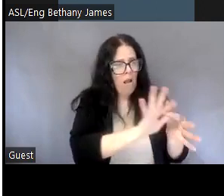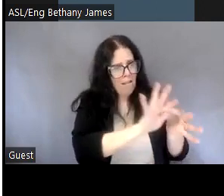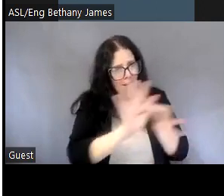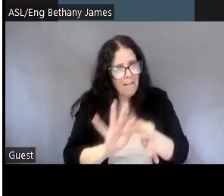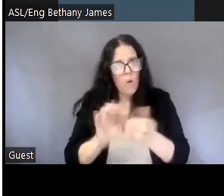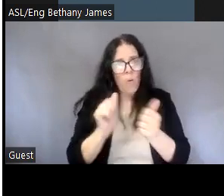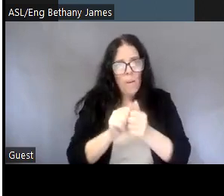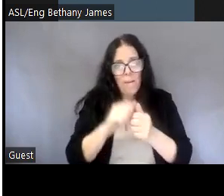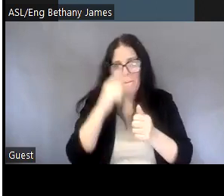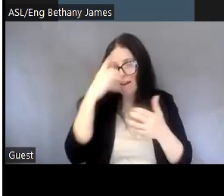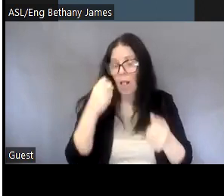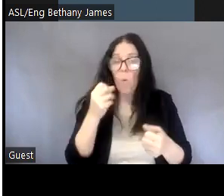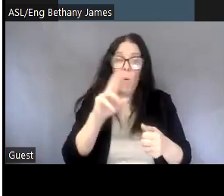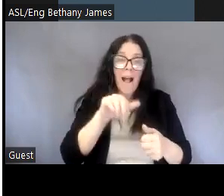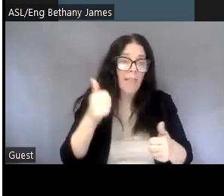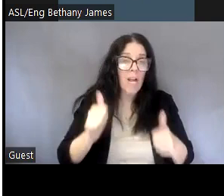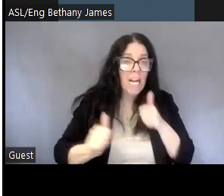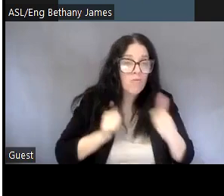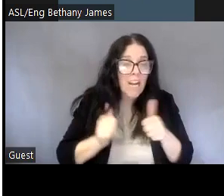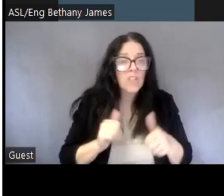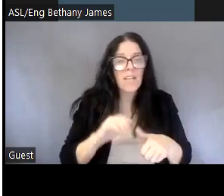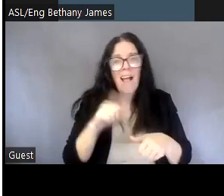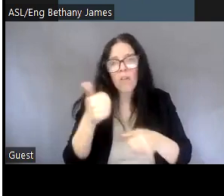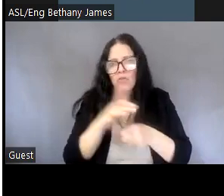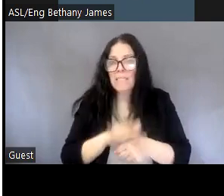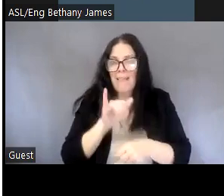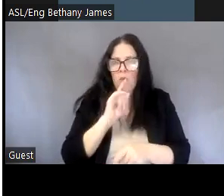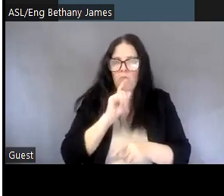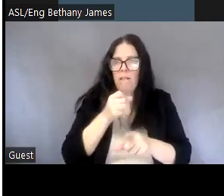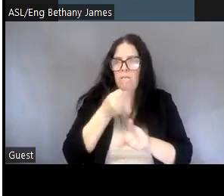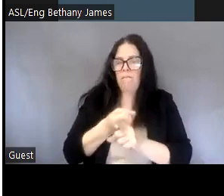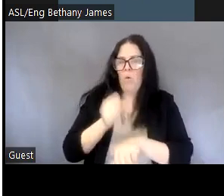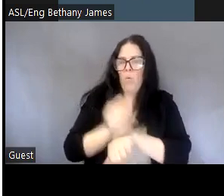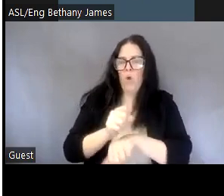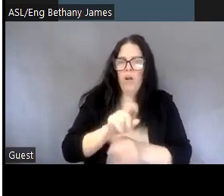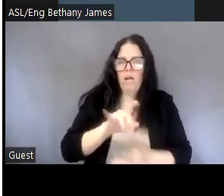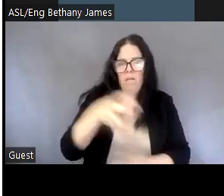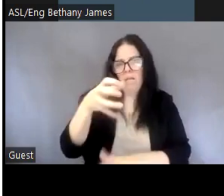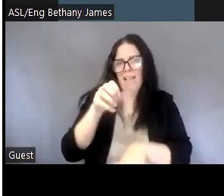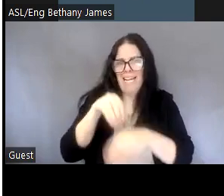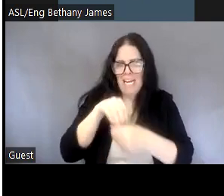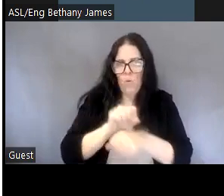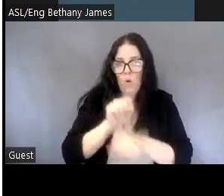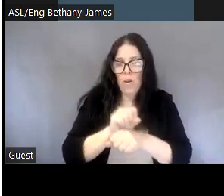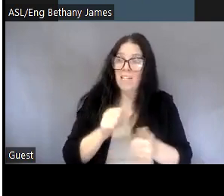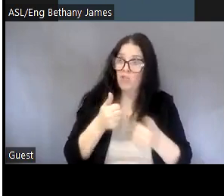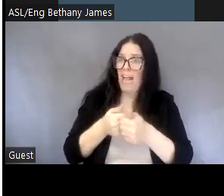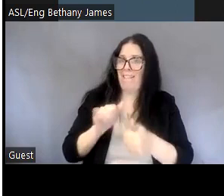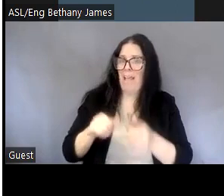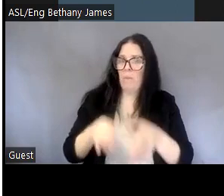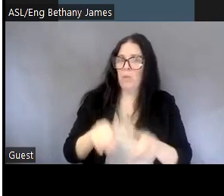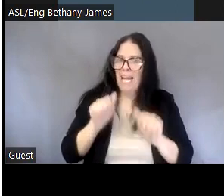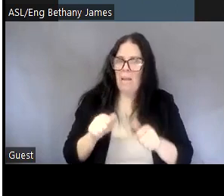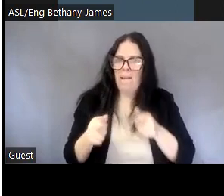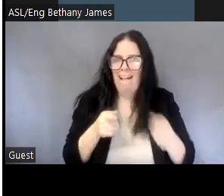aggression and stresses that are creating adversity and challenges for that individual to cope effectively